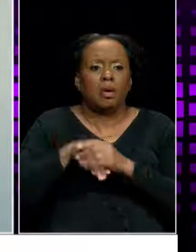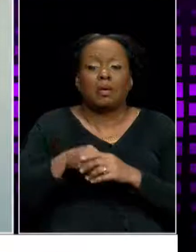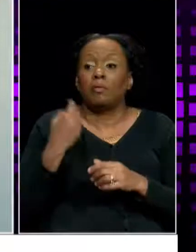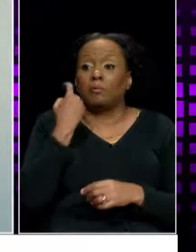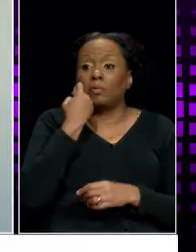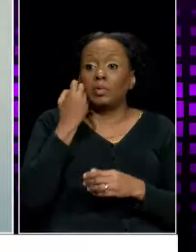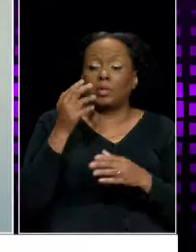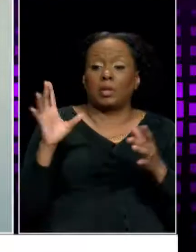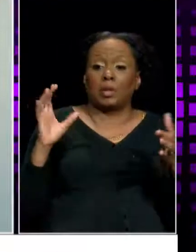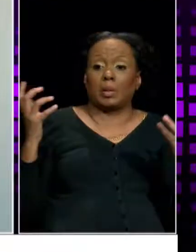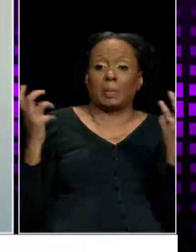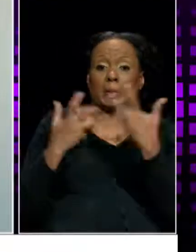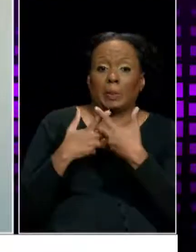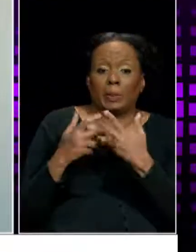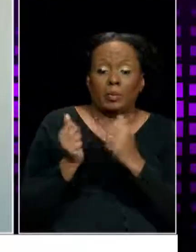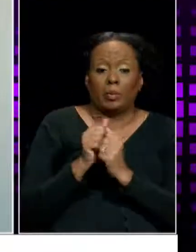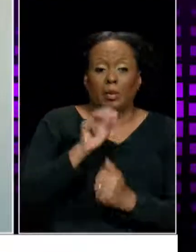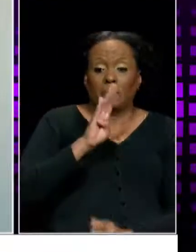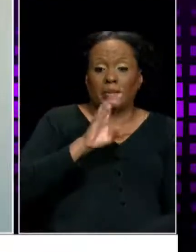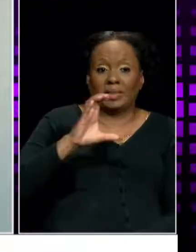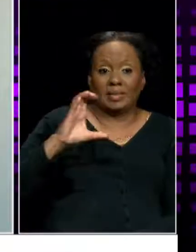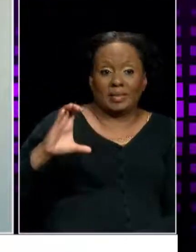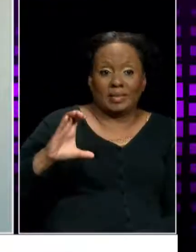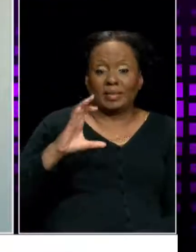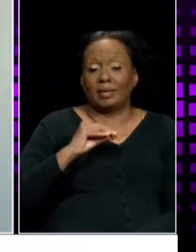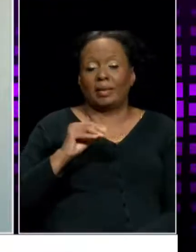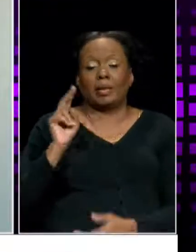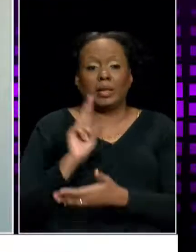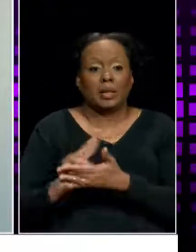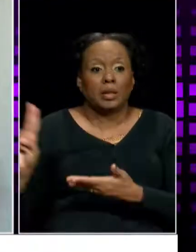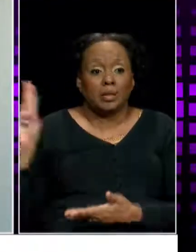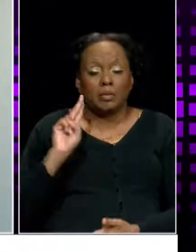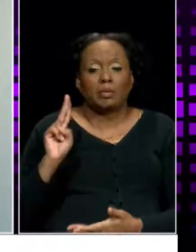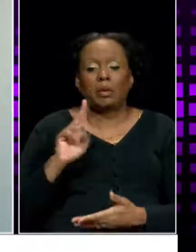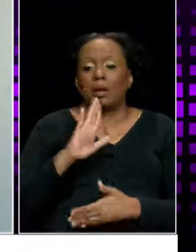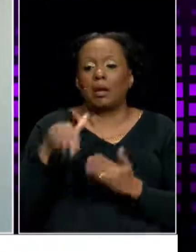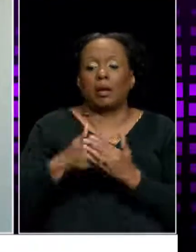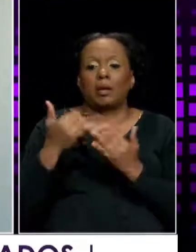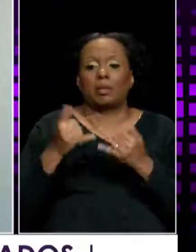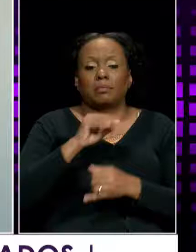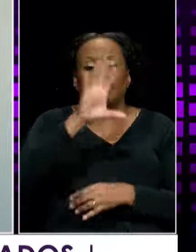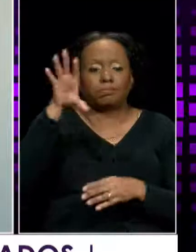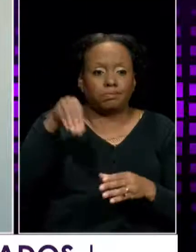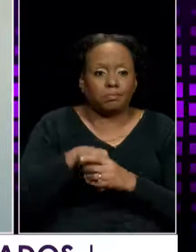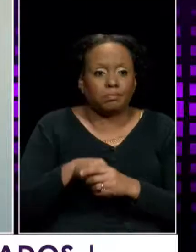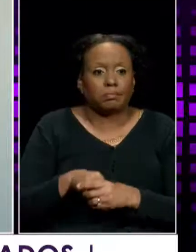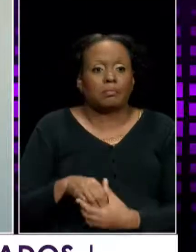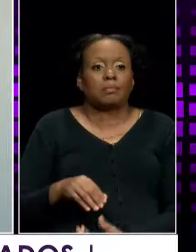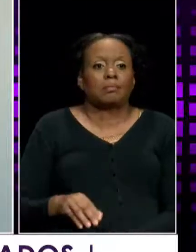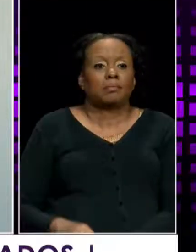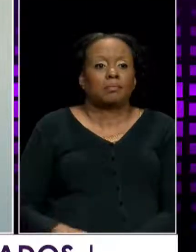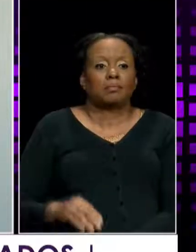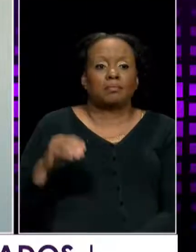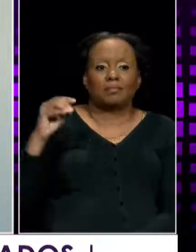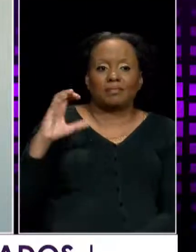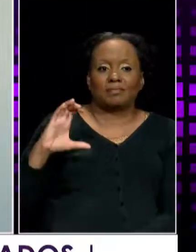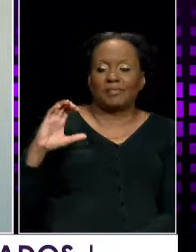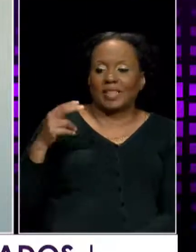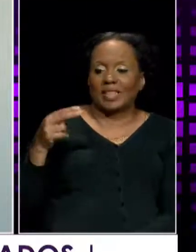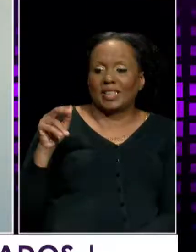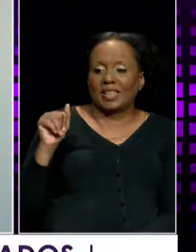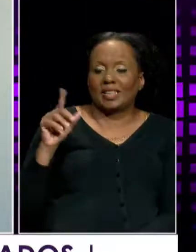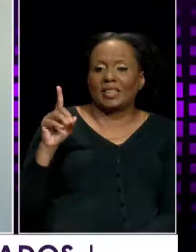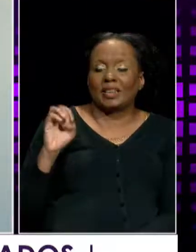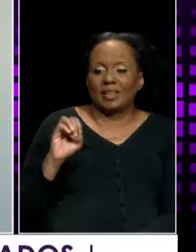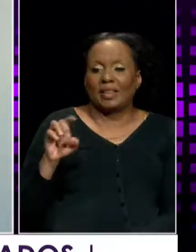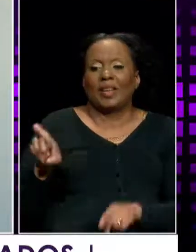and we recently partnered with BCC Gill as well, and they're on our team now as well. Chade is a proud campus ambassador as well,